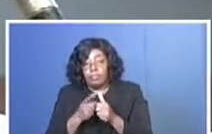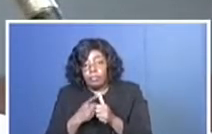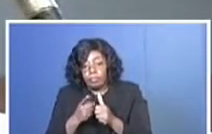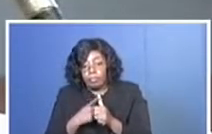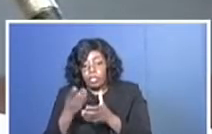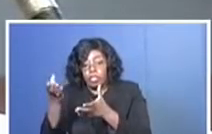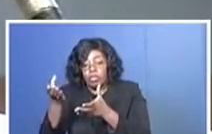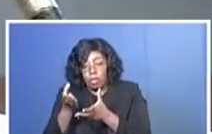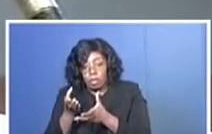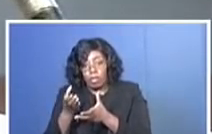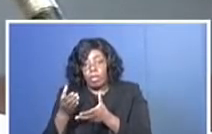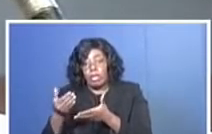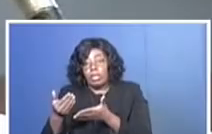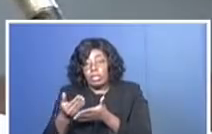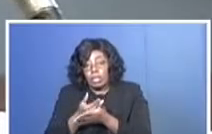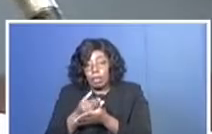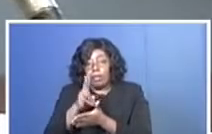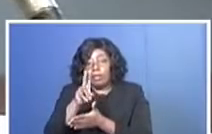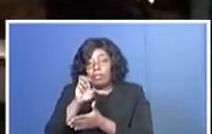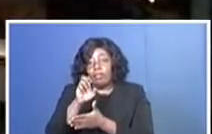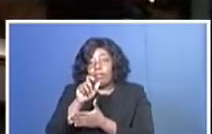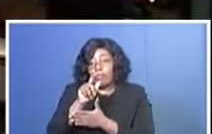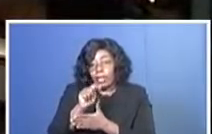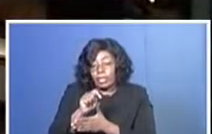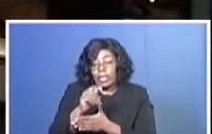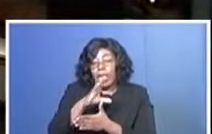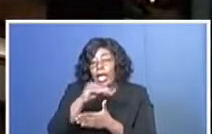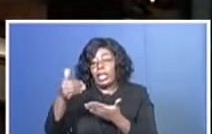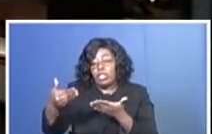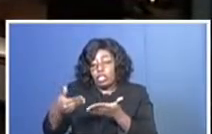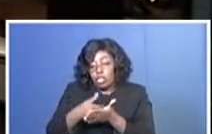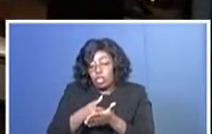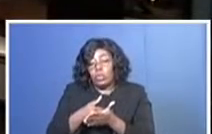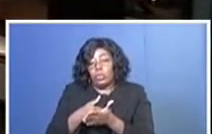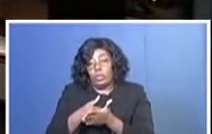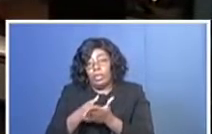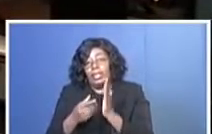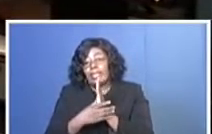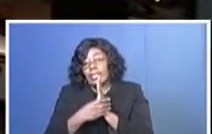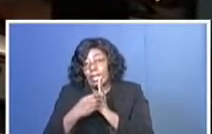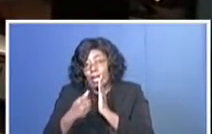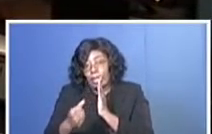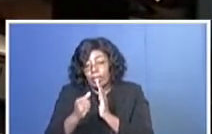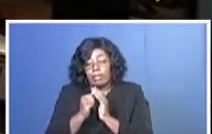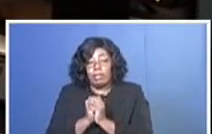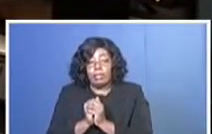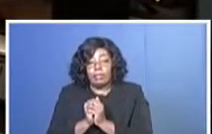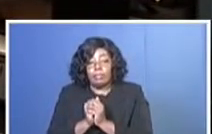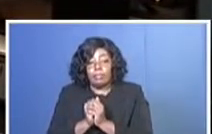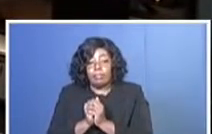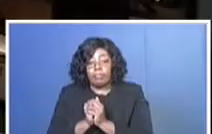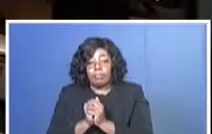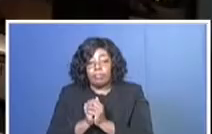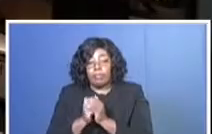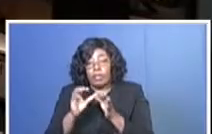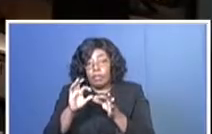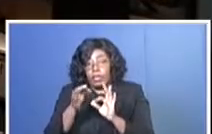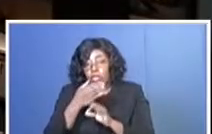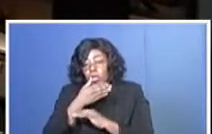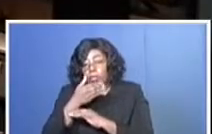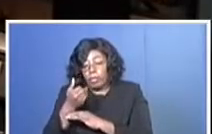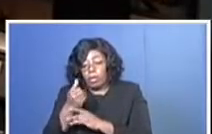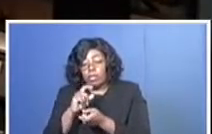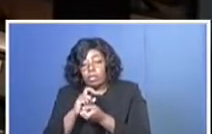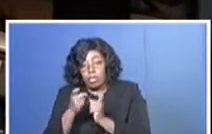attracting and recruiting some veteran along with new talent to the corporation, upgrading of our technical